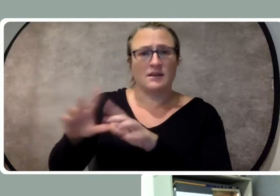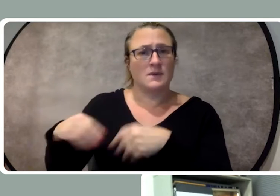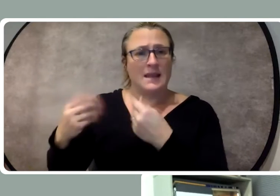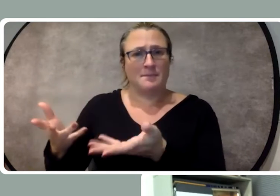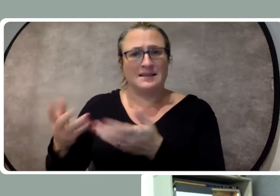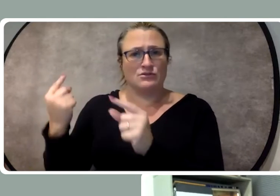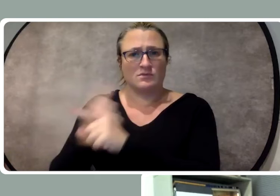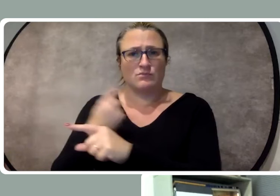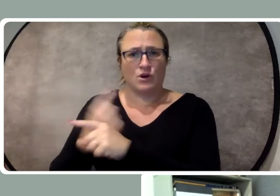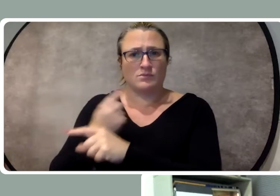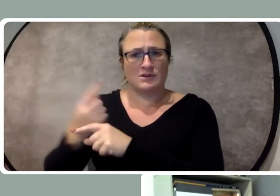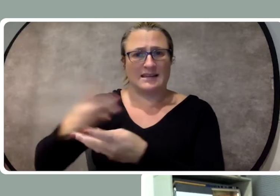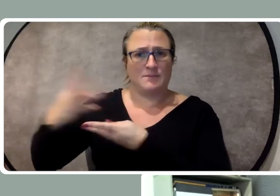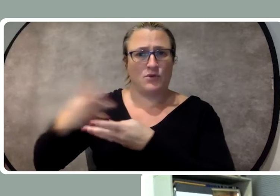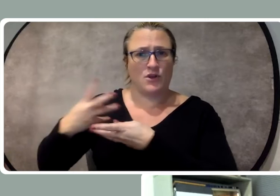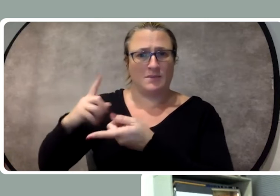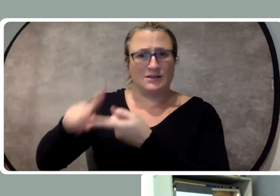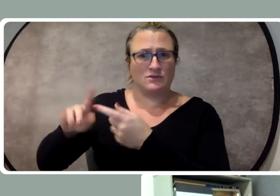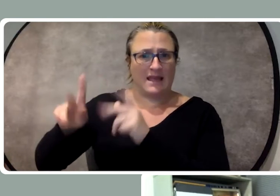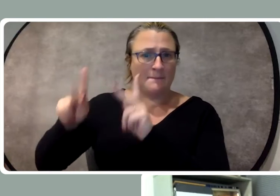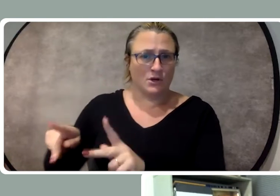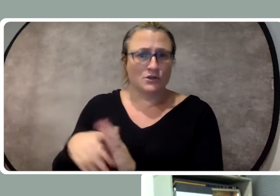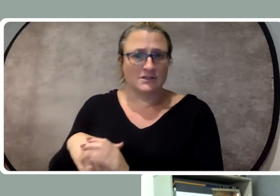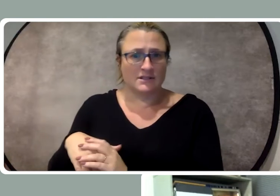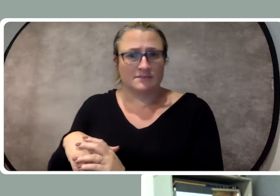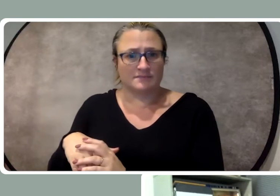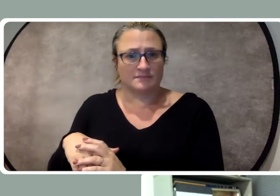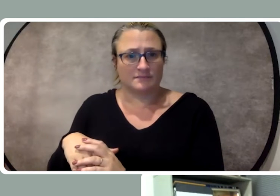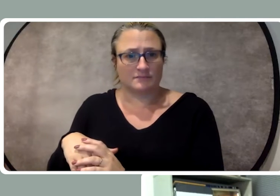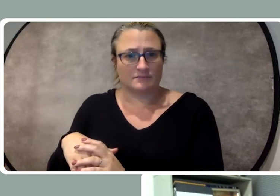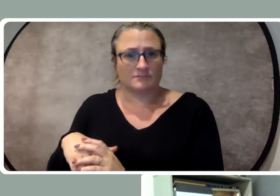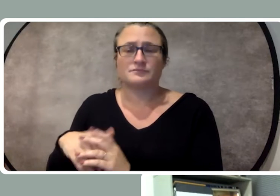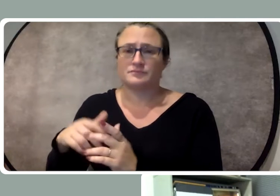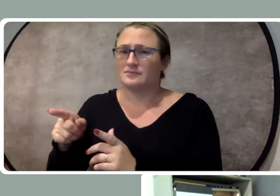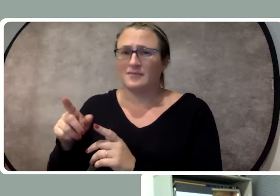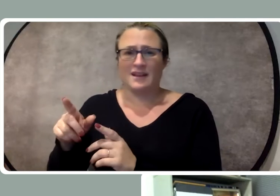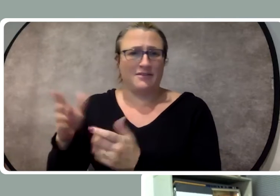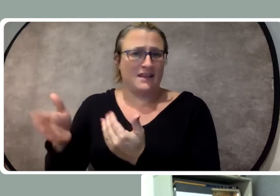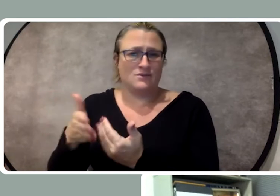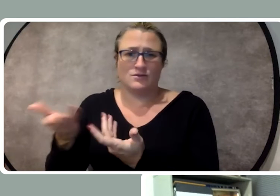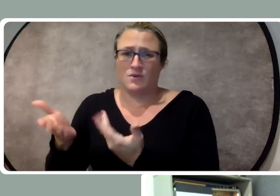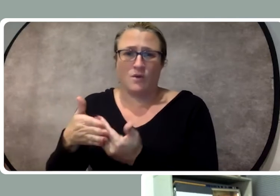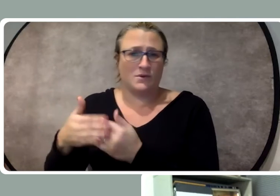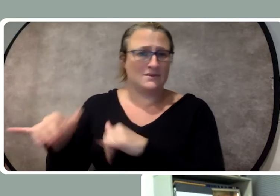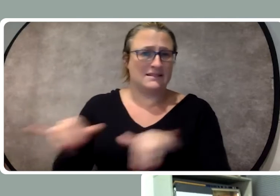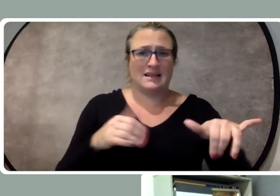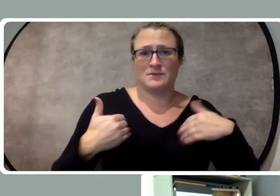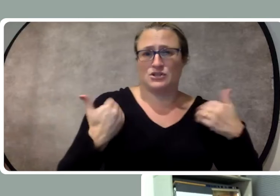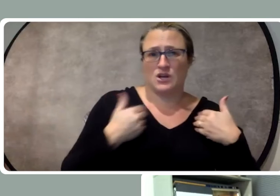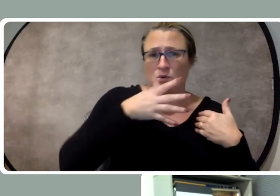the appropriate chemotherapy to that woman. They do just as well as younger women in terms